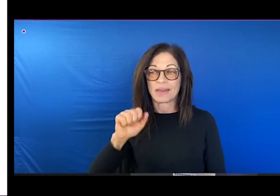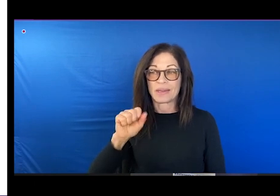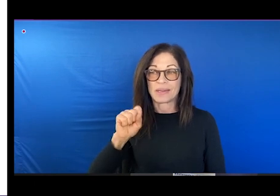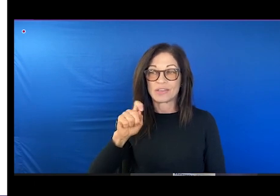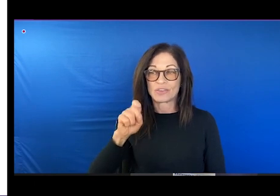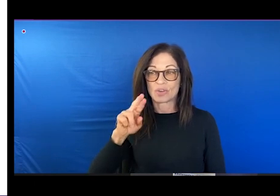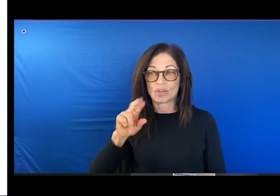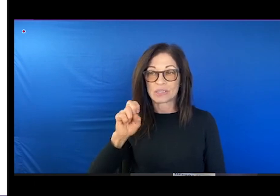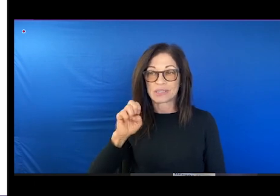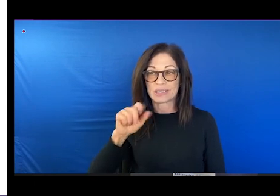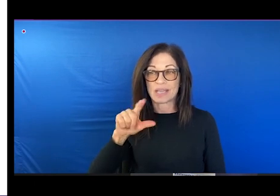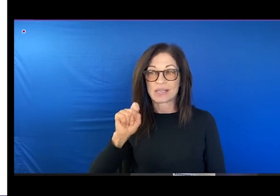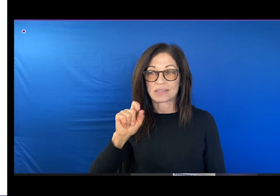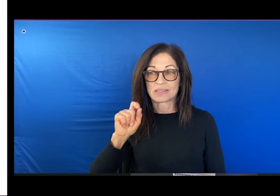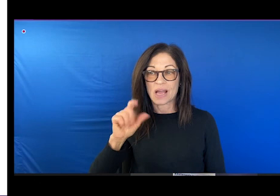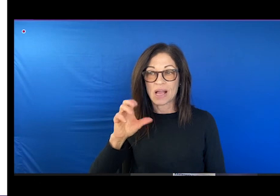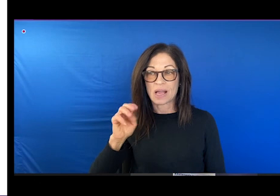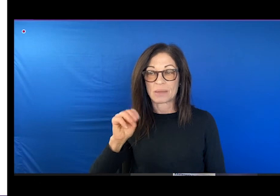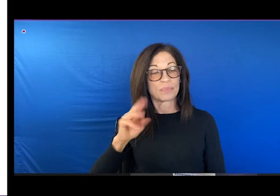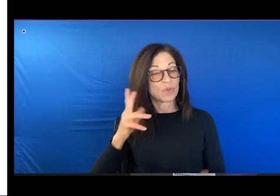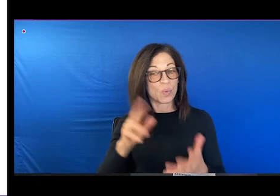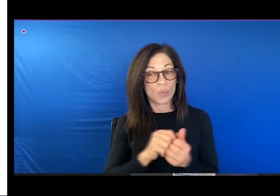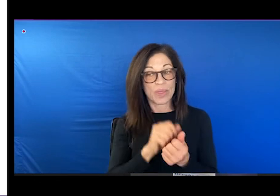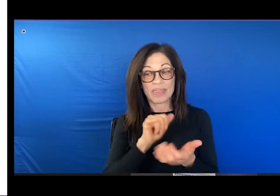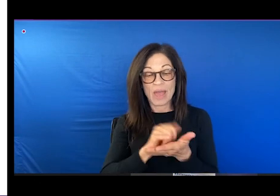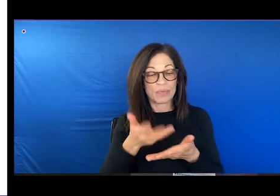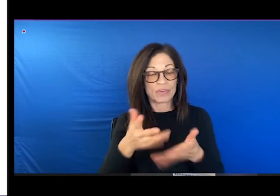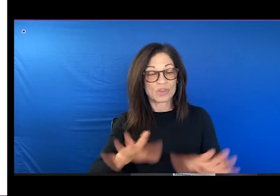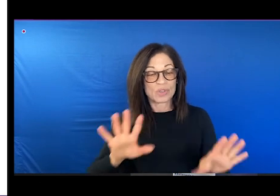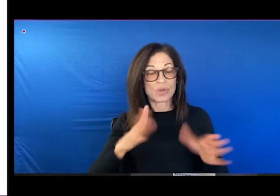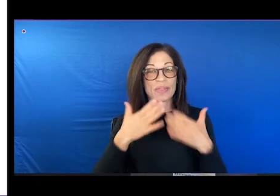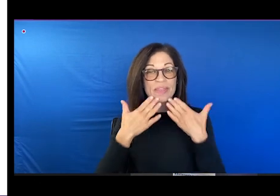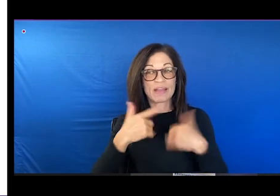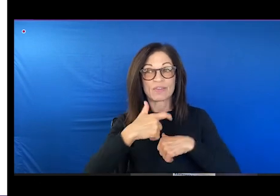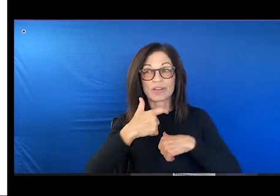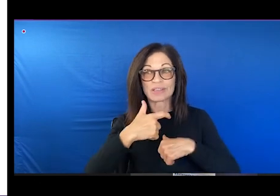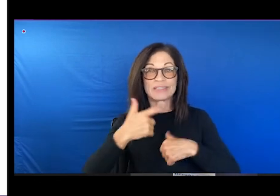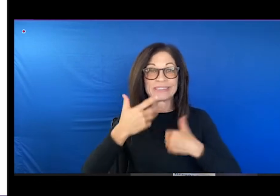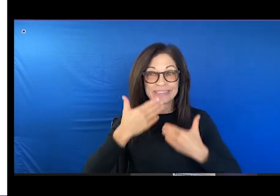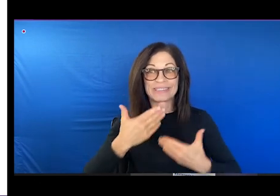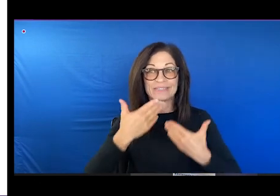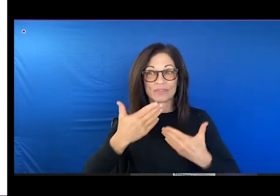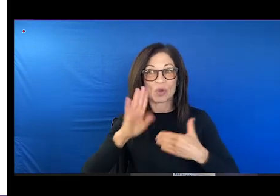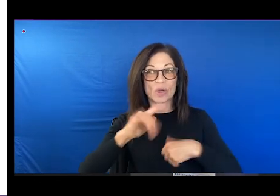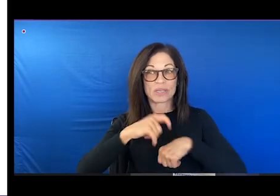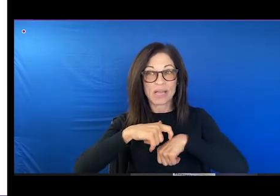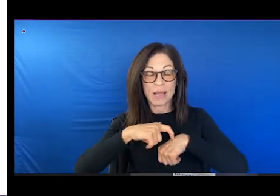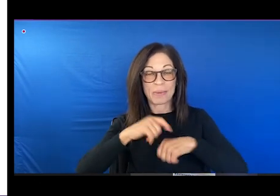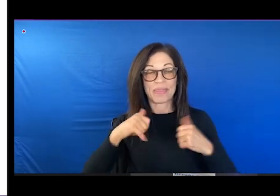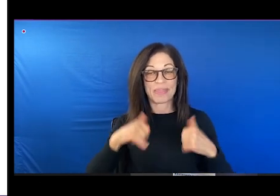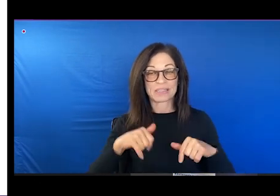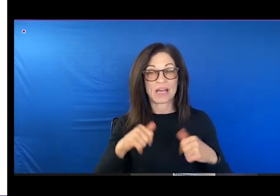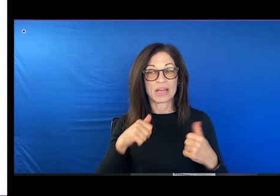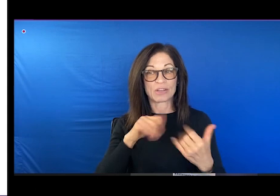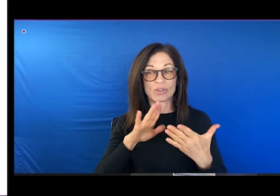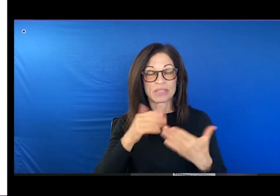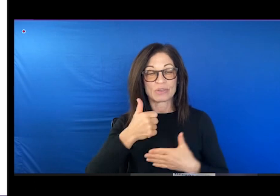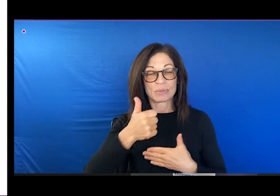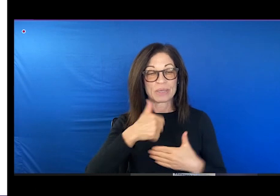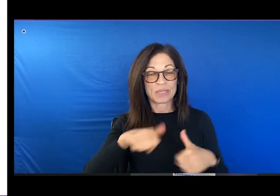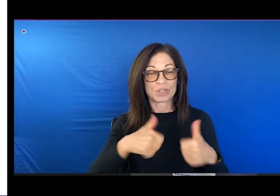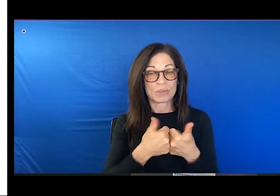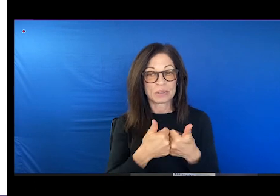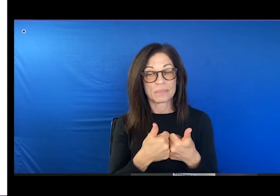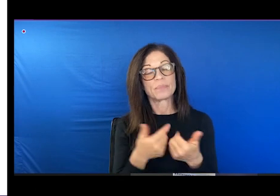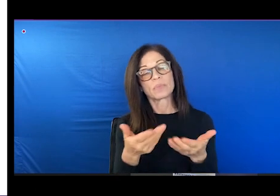JSHANLEY at easterseals.com. With that, we'll go ahead and wrap this up. So thank you for taking the time to join us on this webinar to learn about